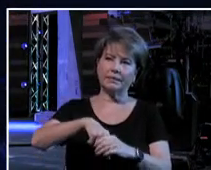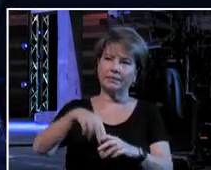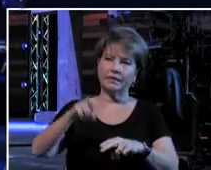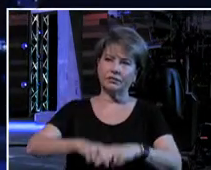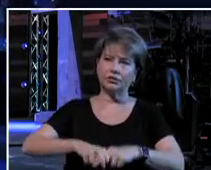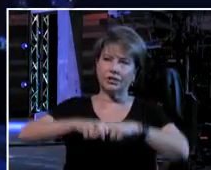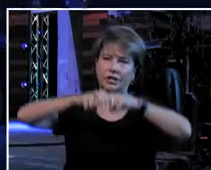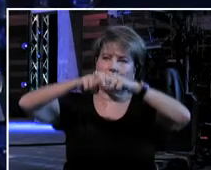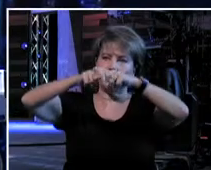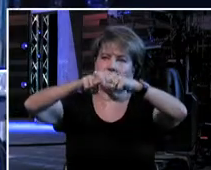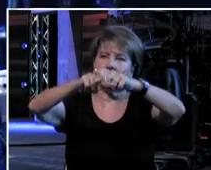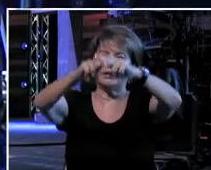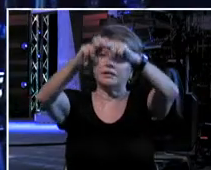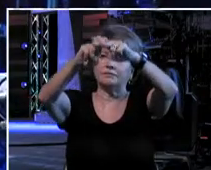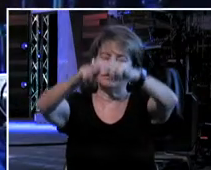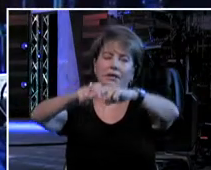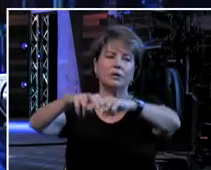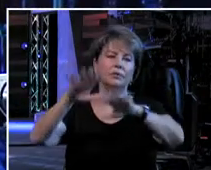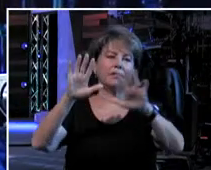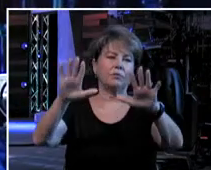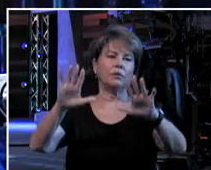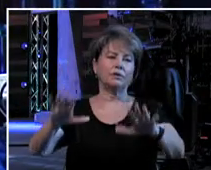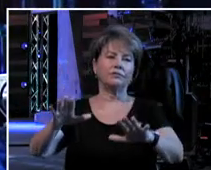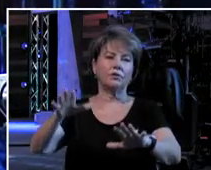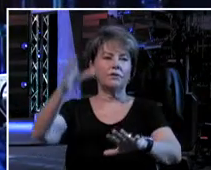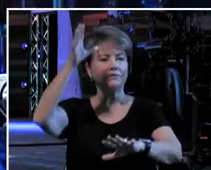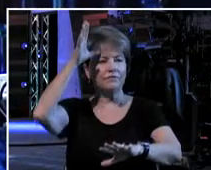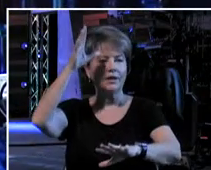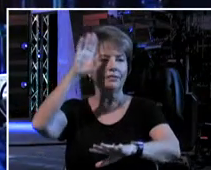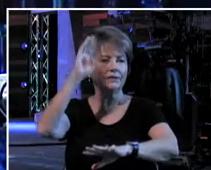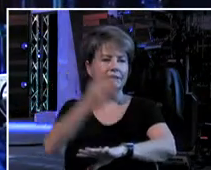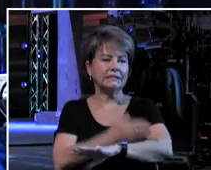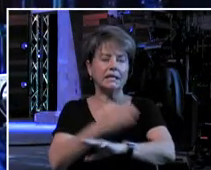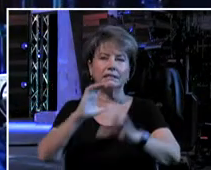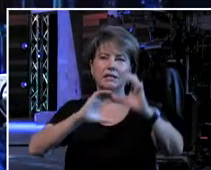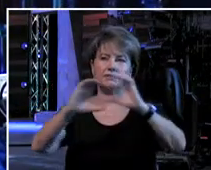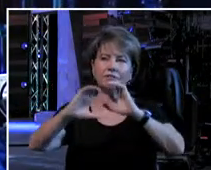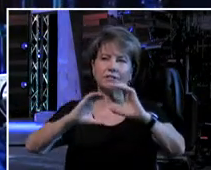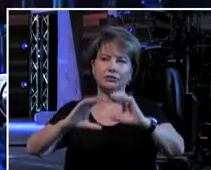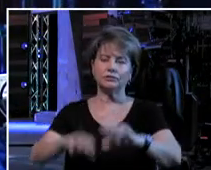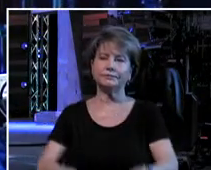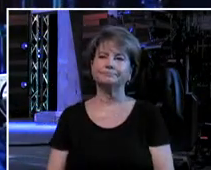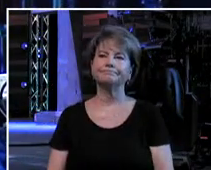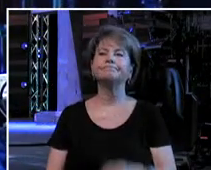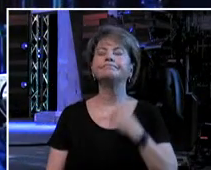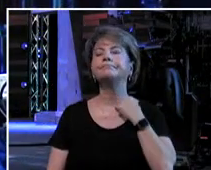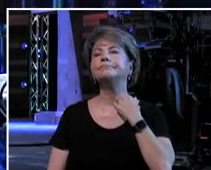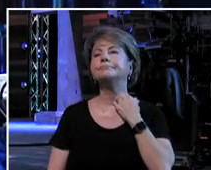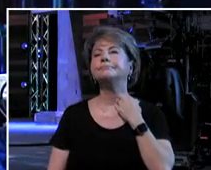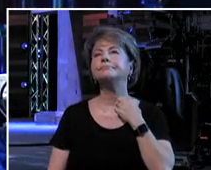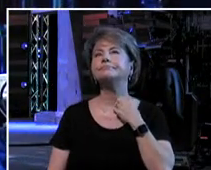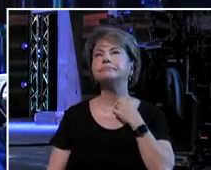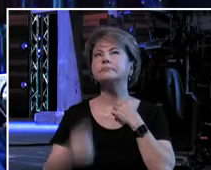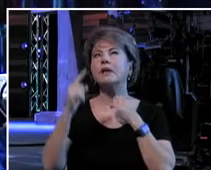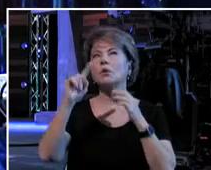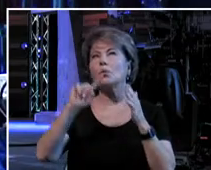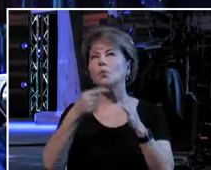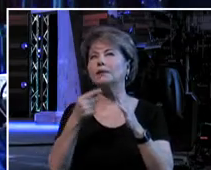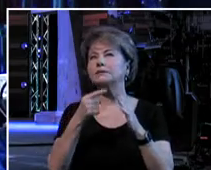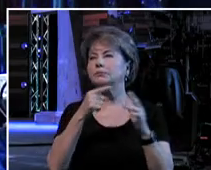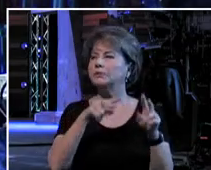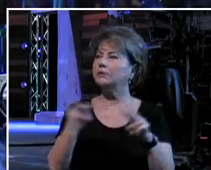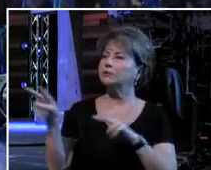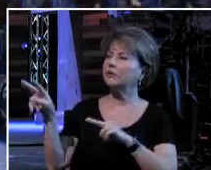have great dad and son conversations. On one of these trips, though, we looked over at the left, and there was one of